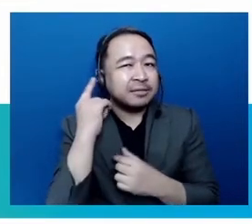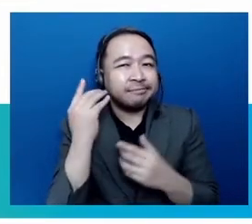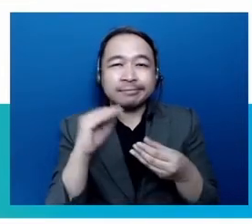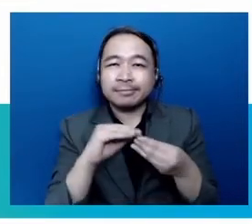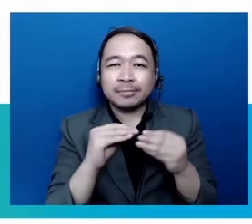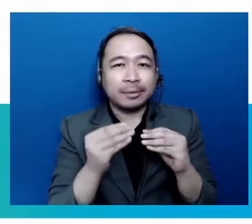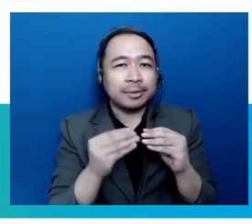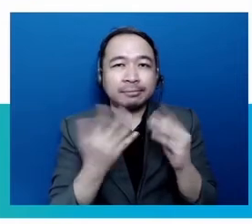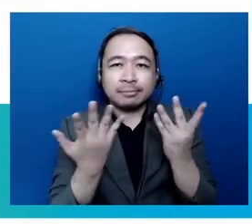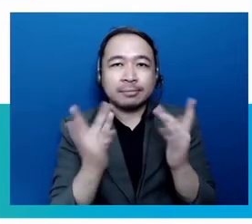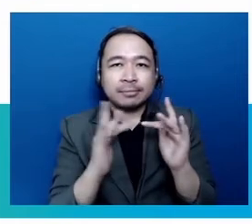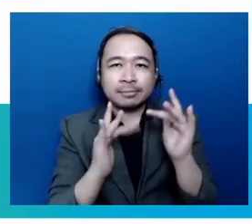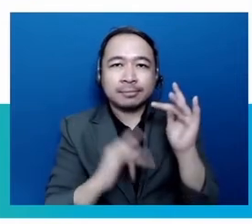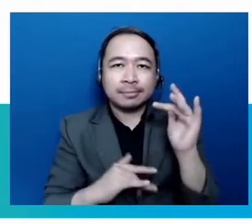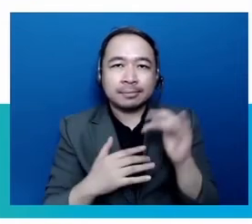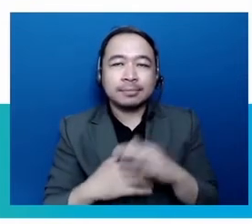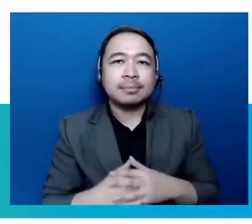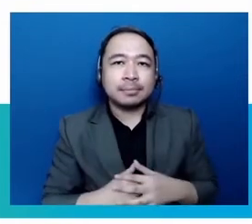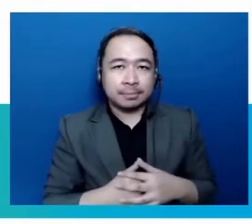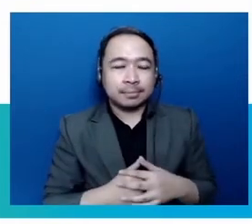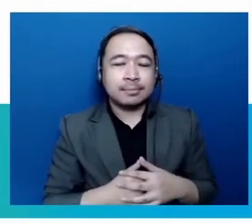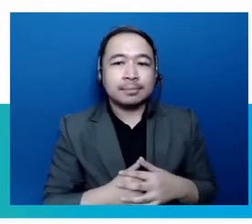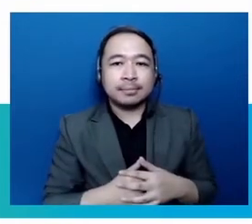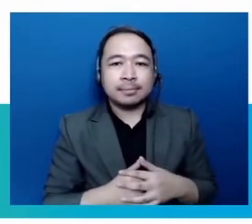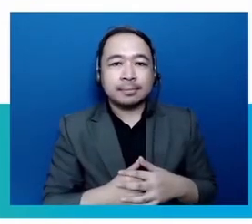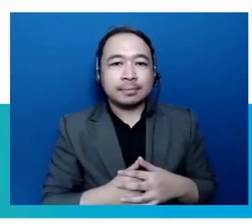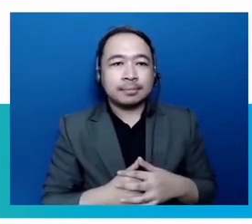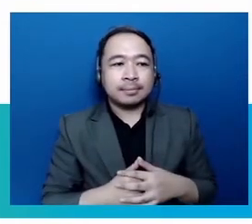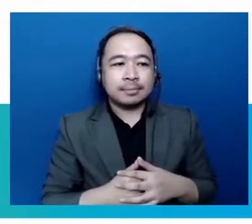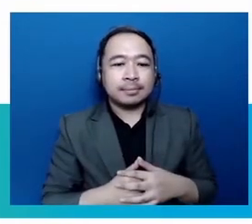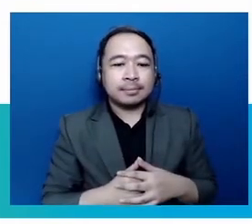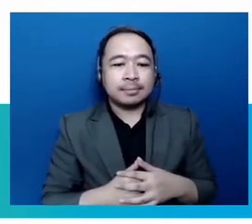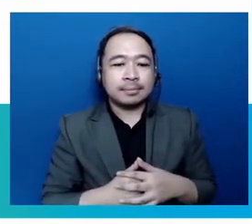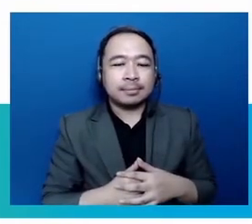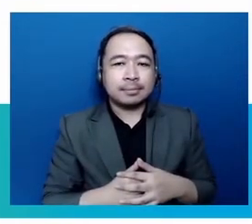journey in progress, and many of us